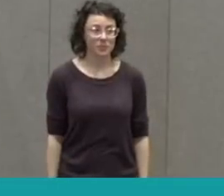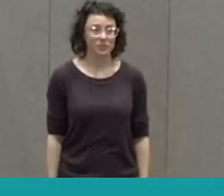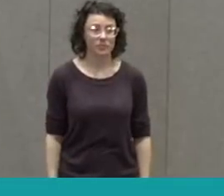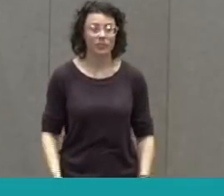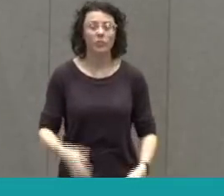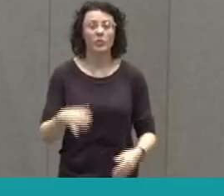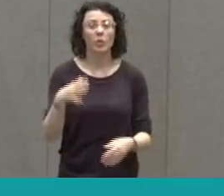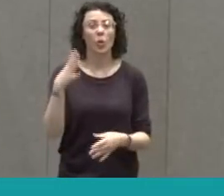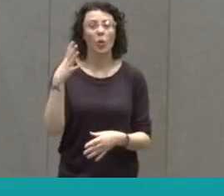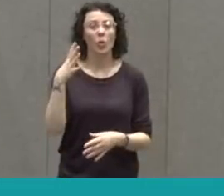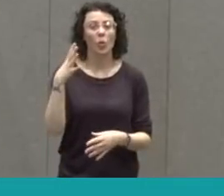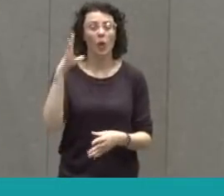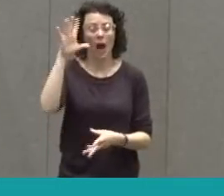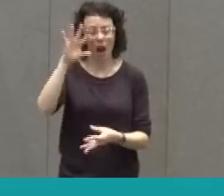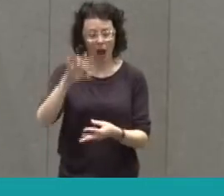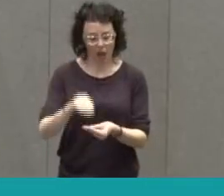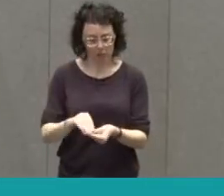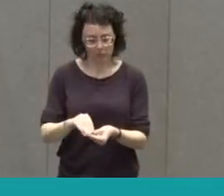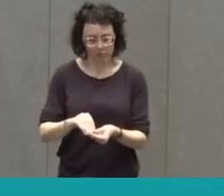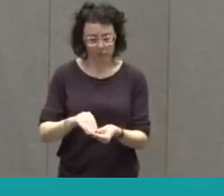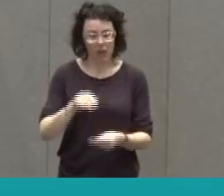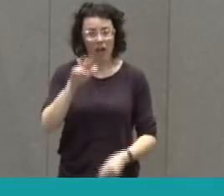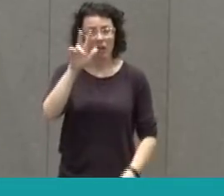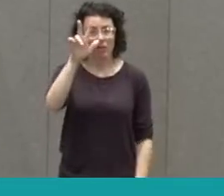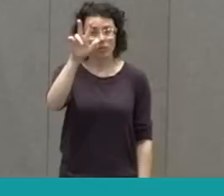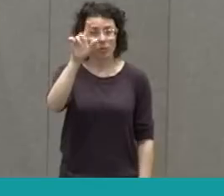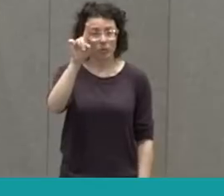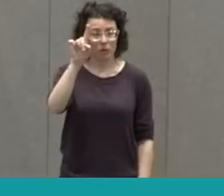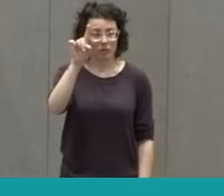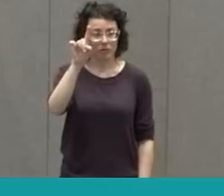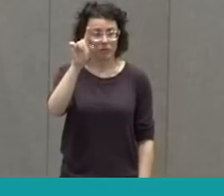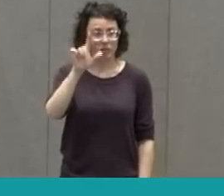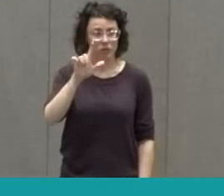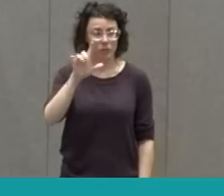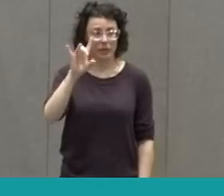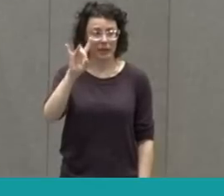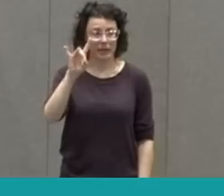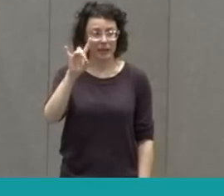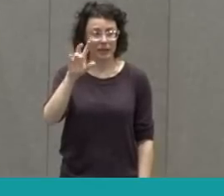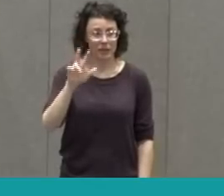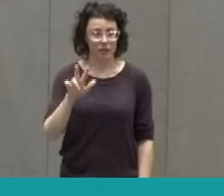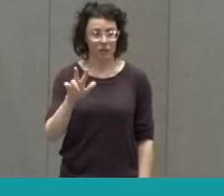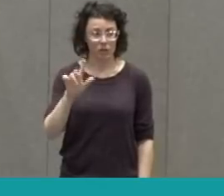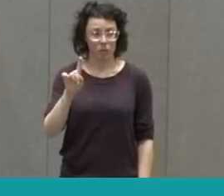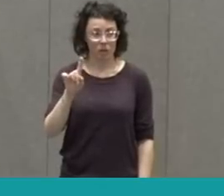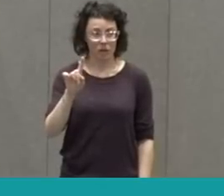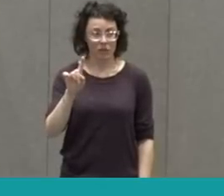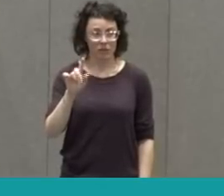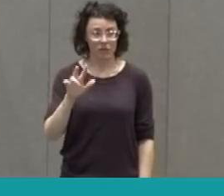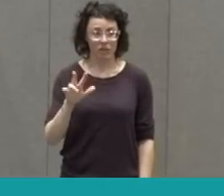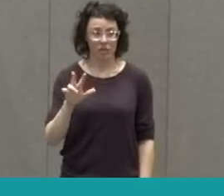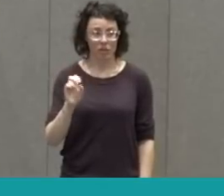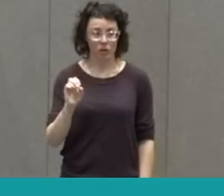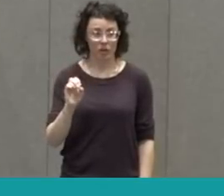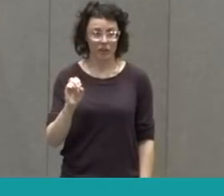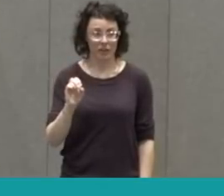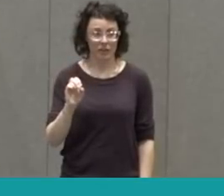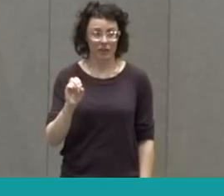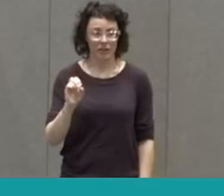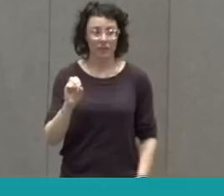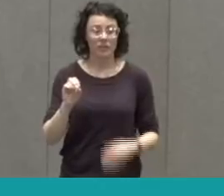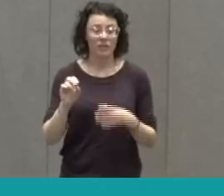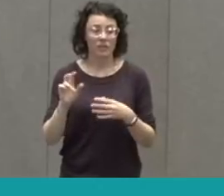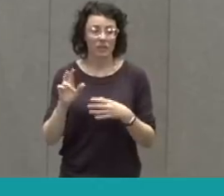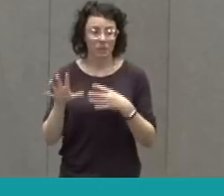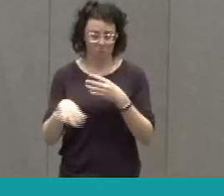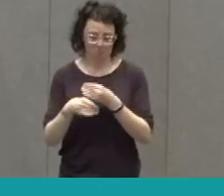plus 28 plus 31 plus 30 plus 31